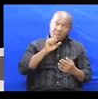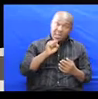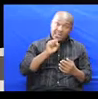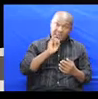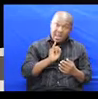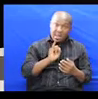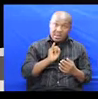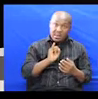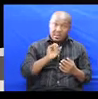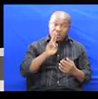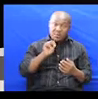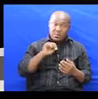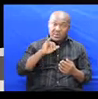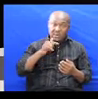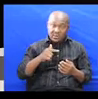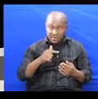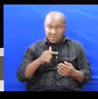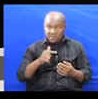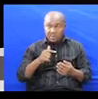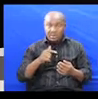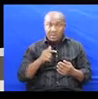of molarity